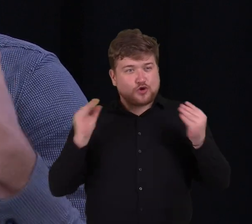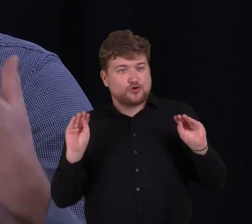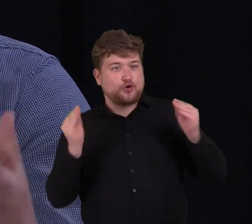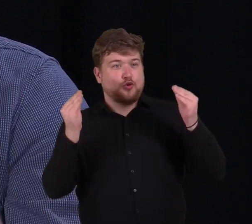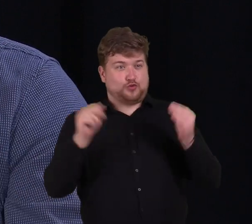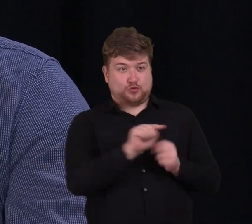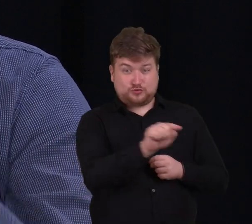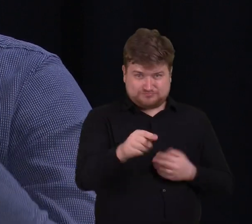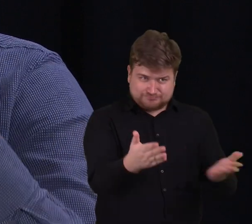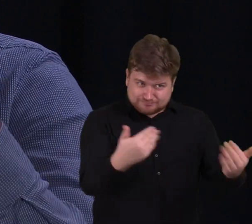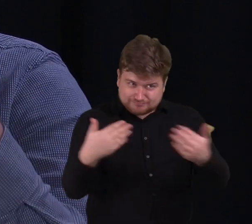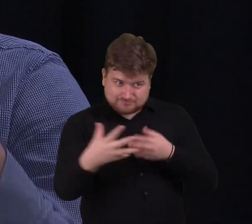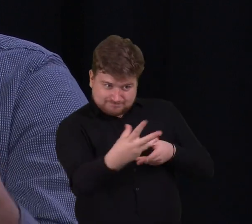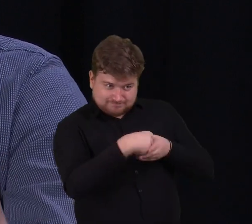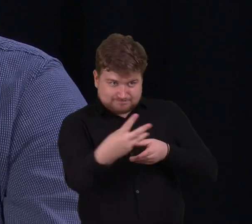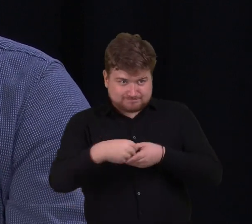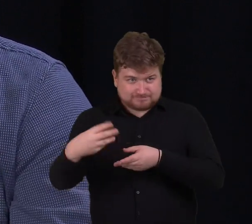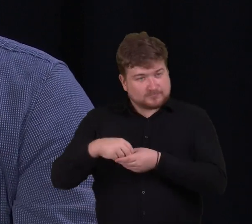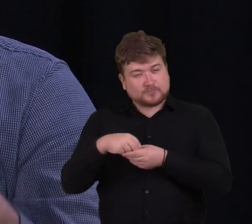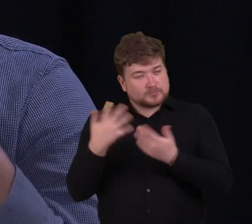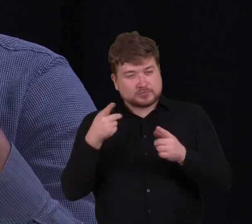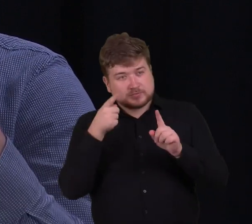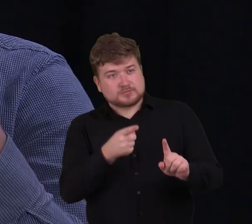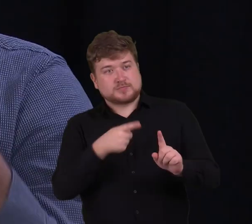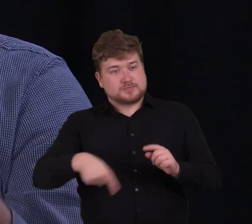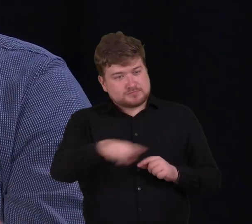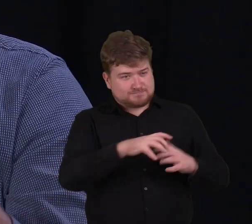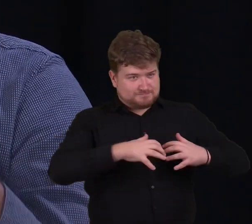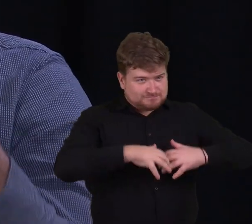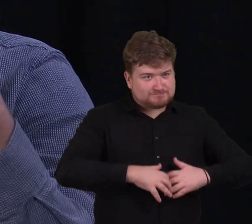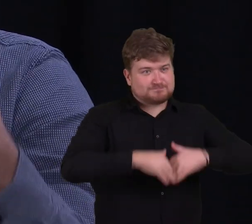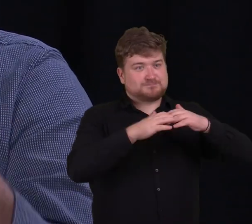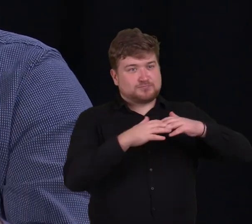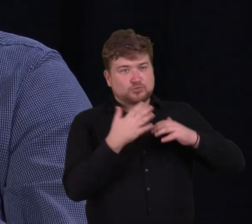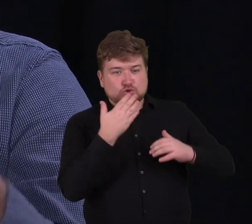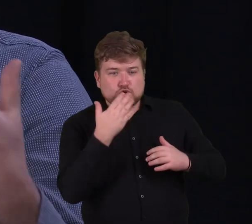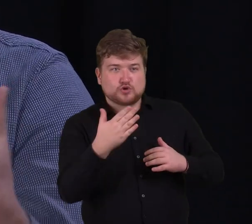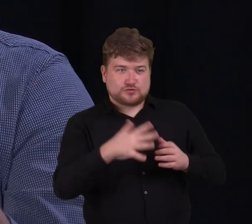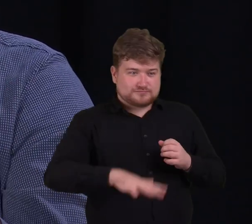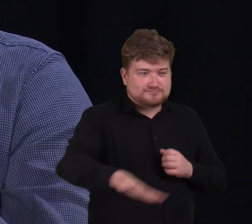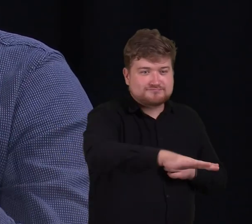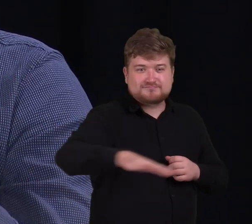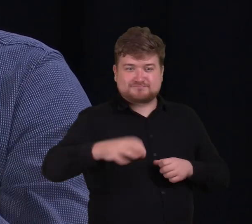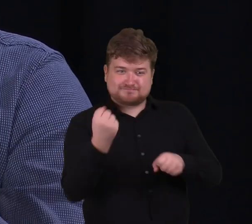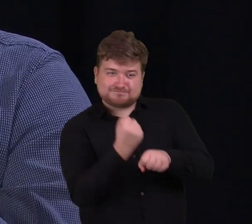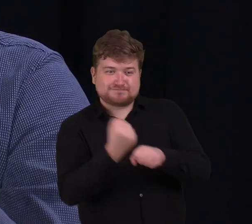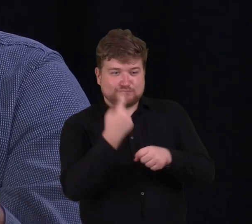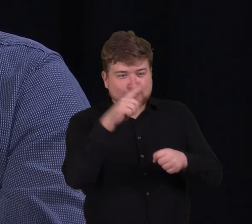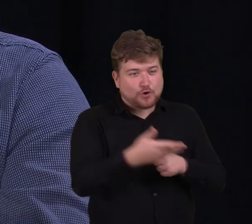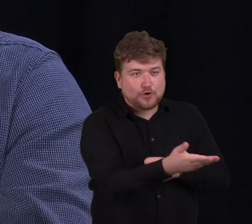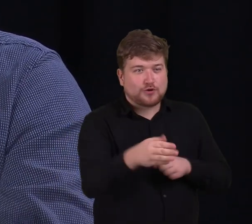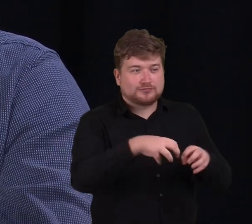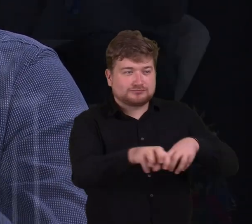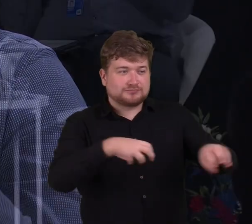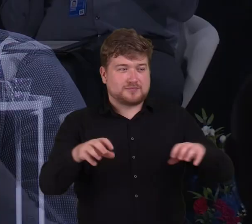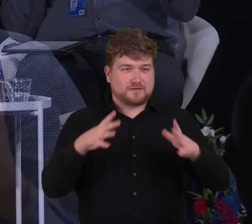like participation in projects, capacity building for them, everything, because in 15, 20 years, they were going to live